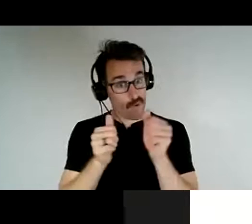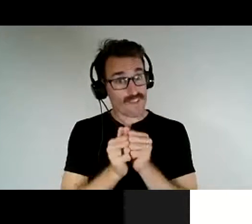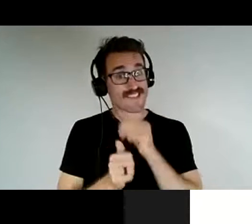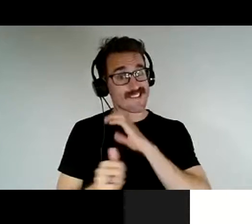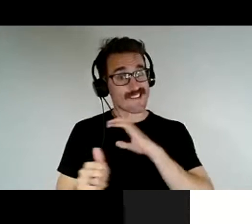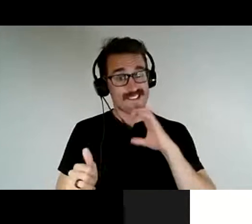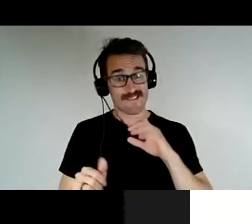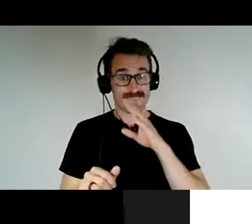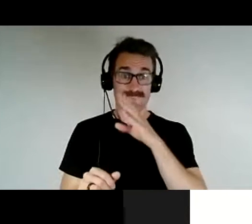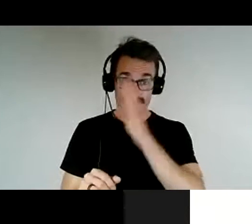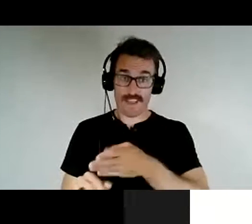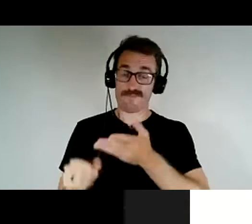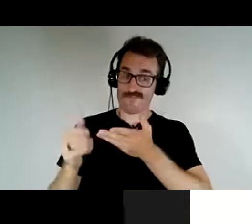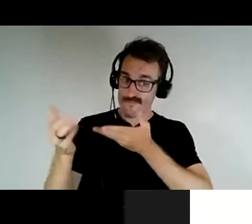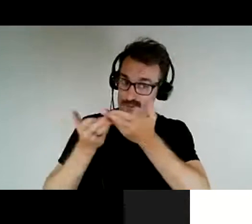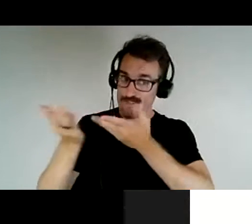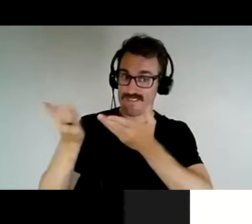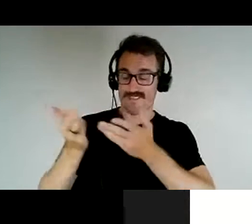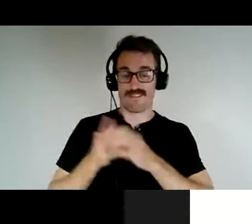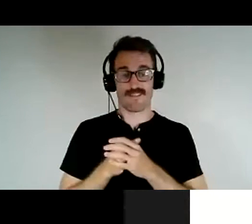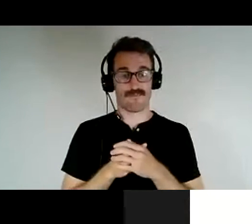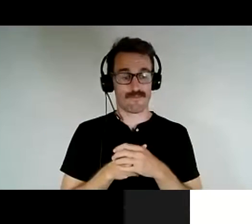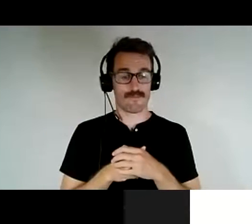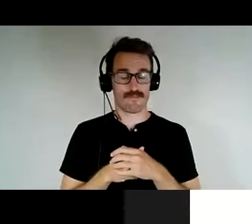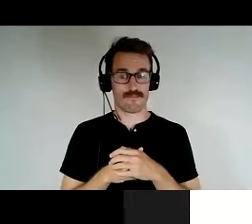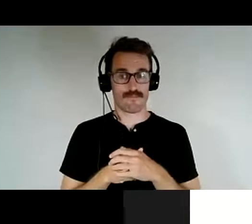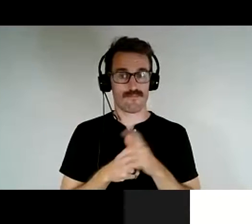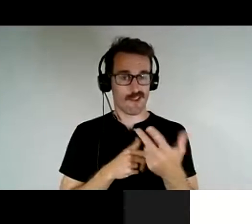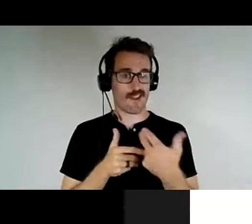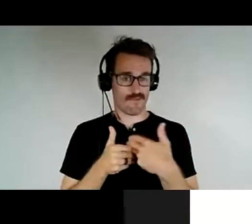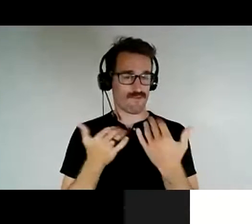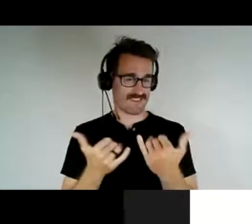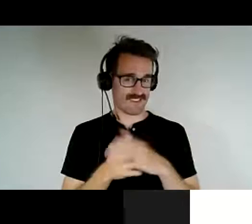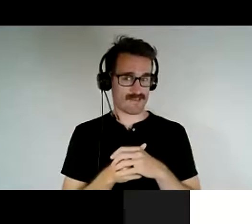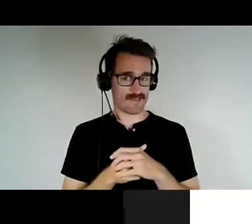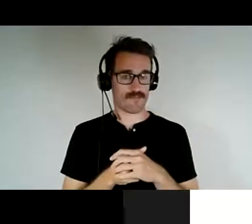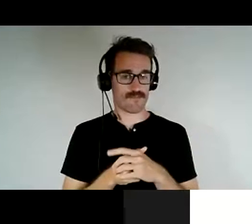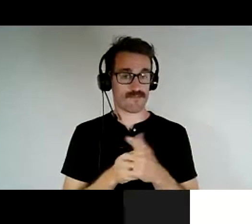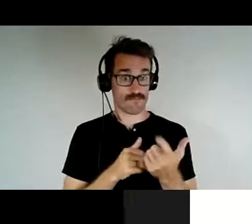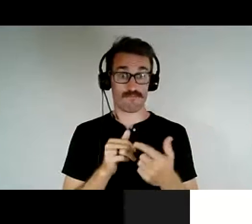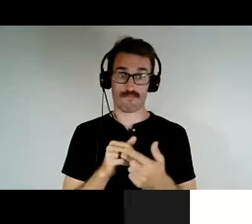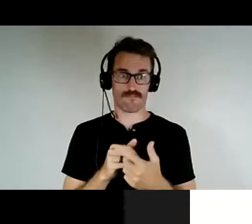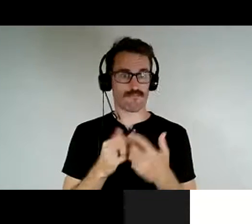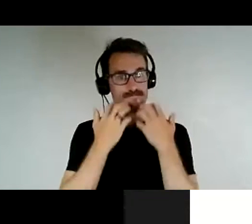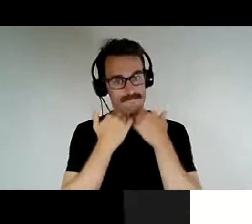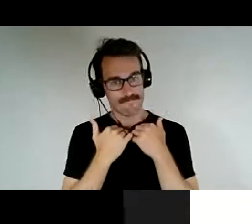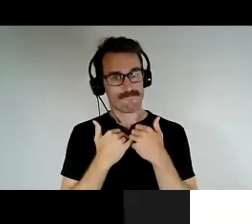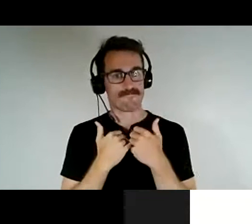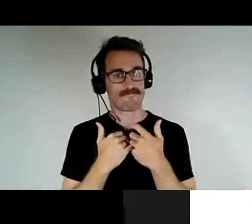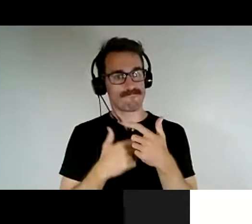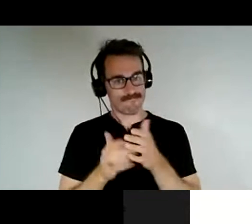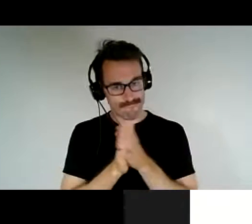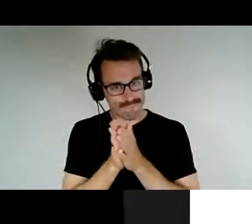seniors directly who are on this webinar and are showing interest in here. But also